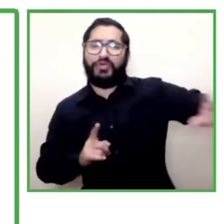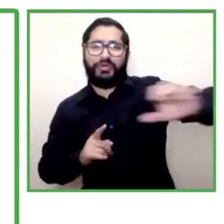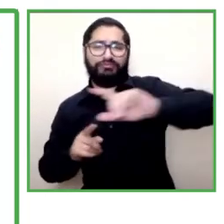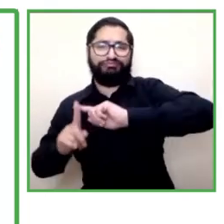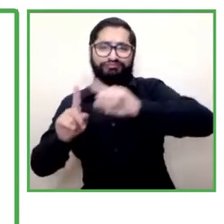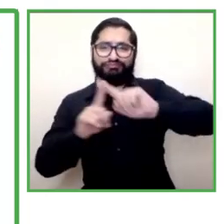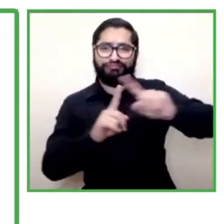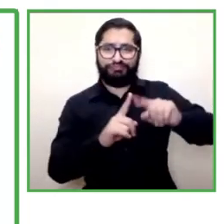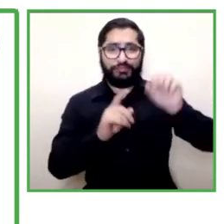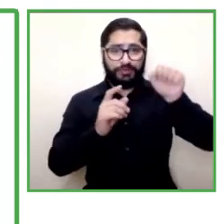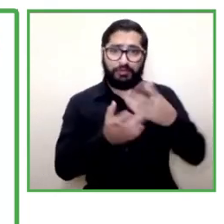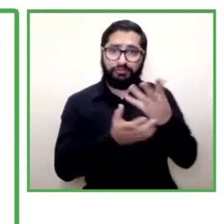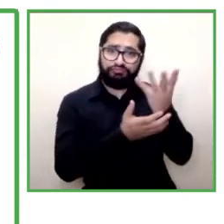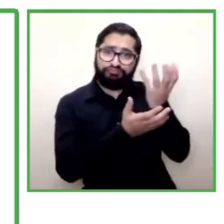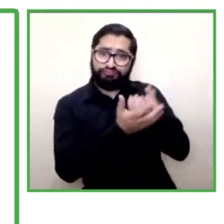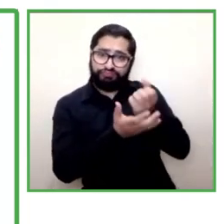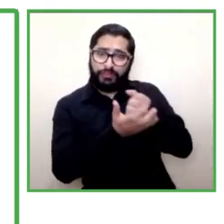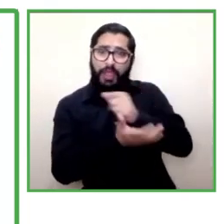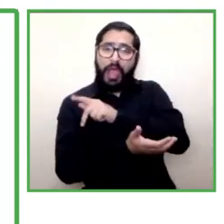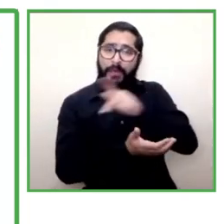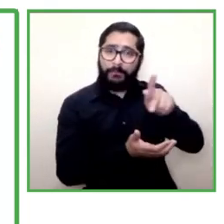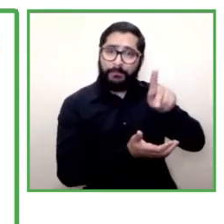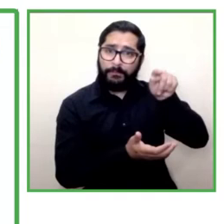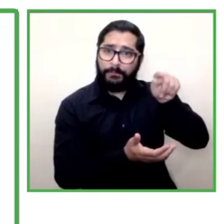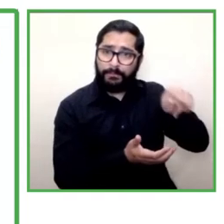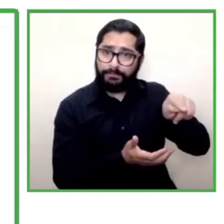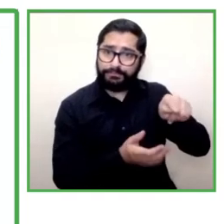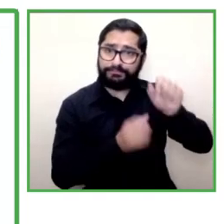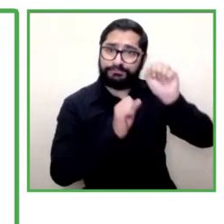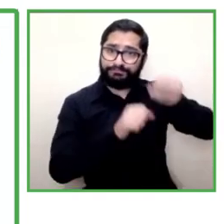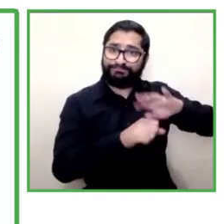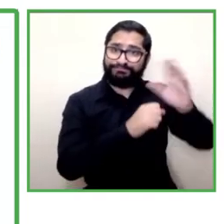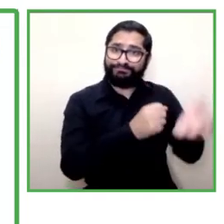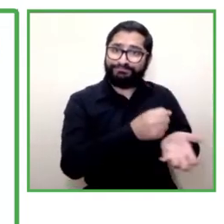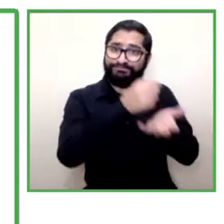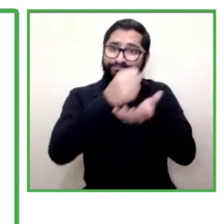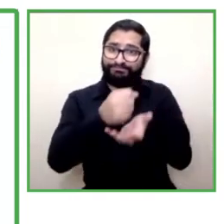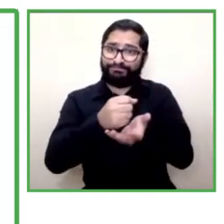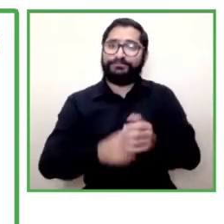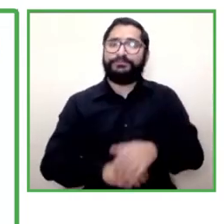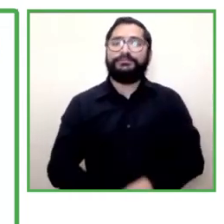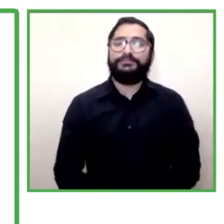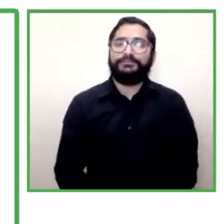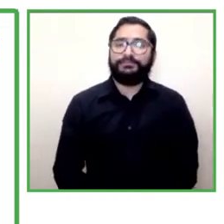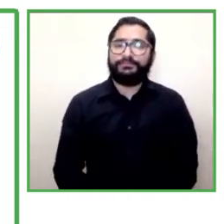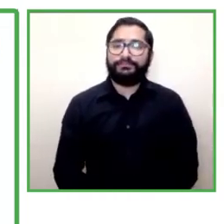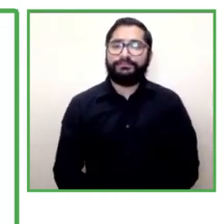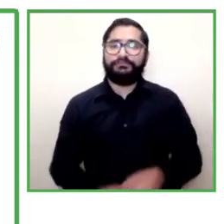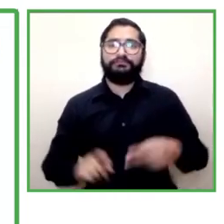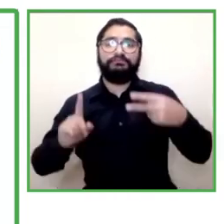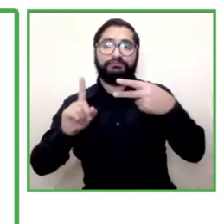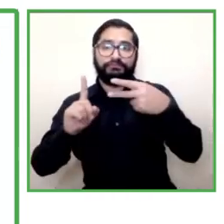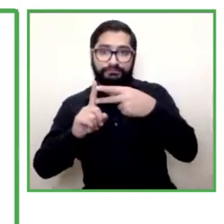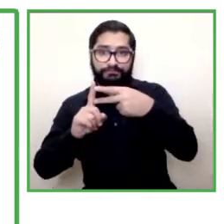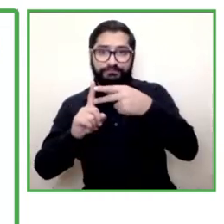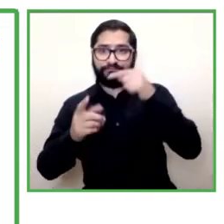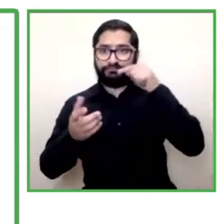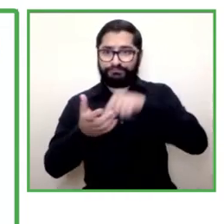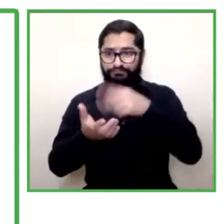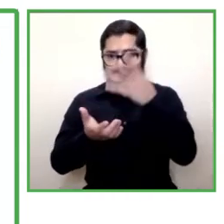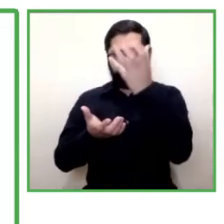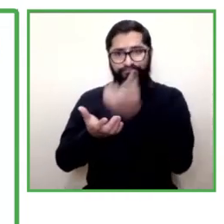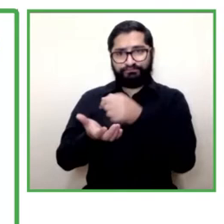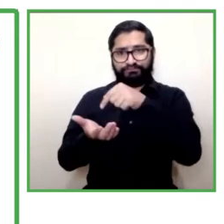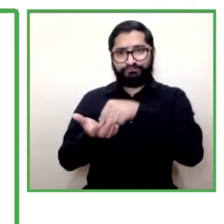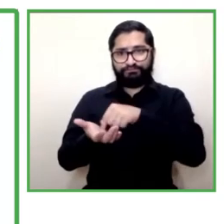different features. So first, the blind can search for the venues and stores. There's a free move